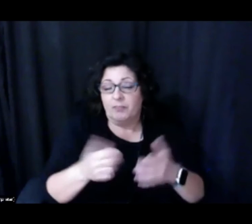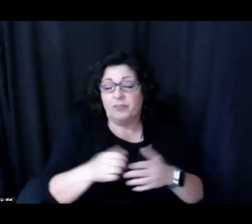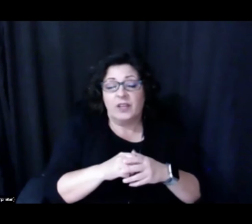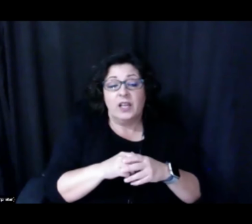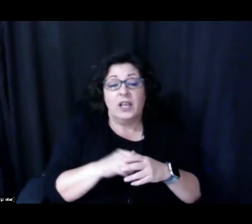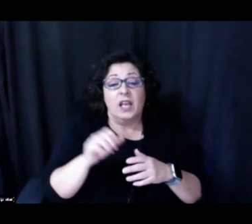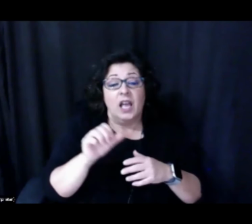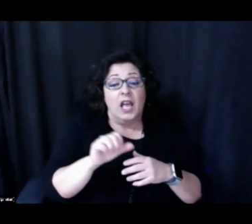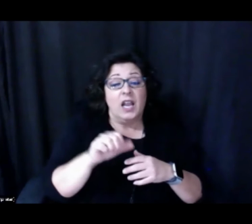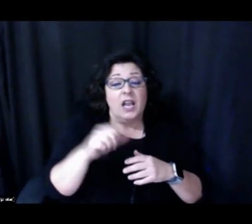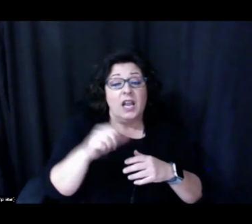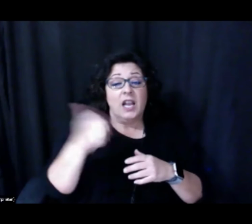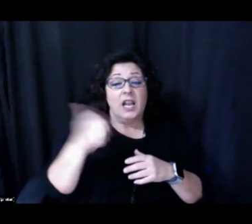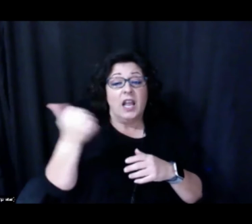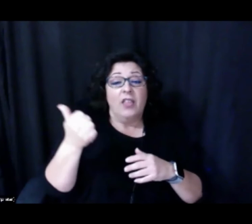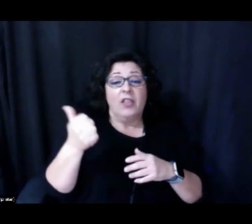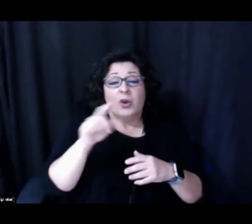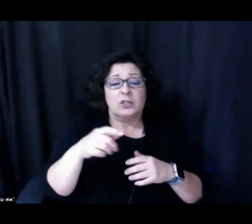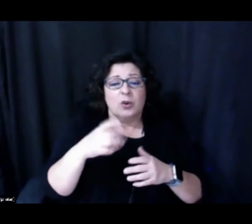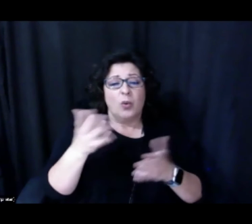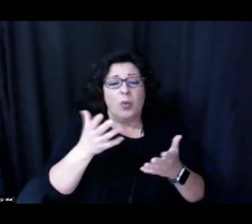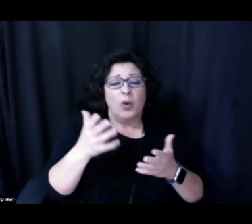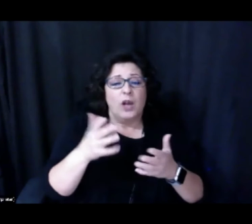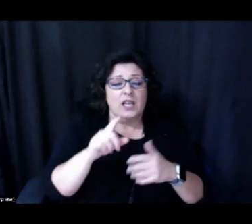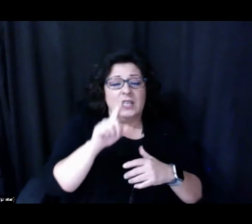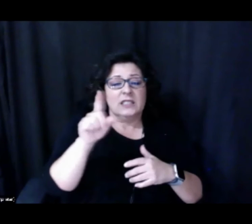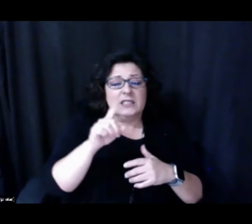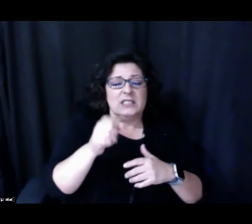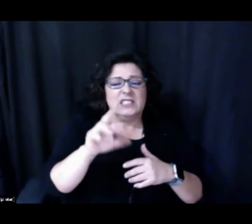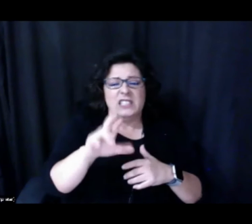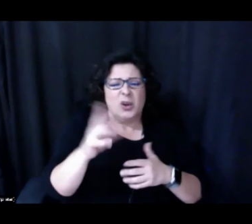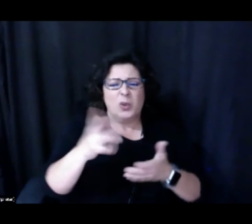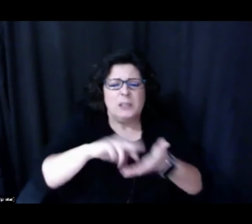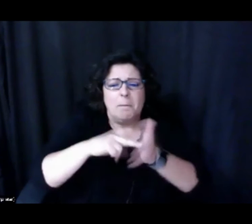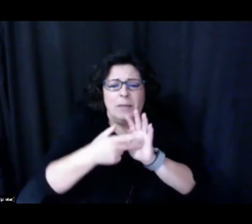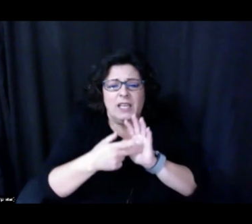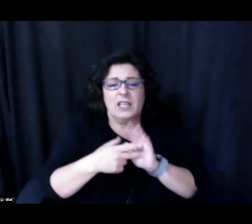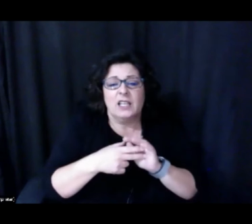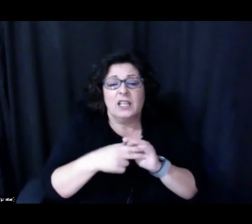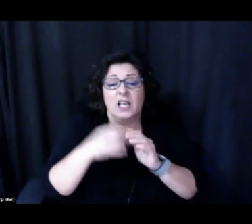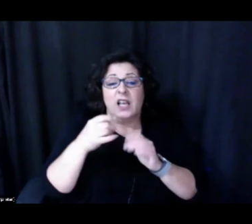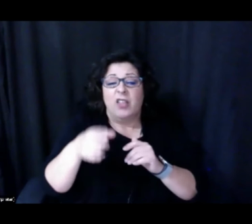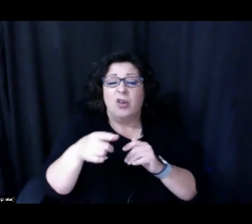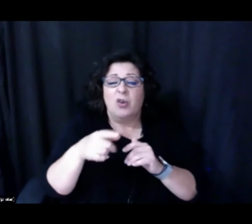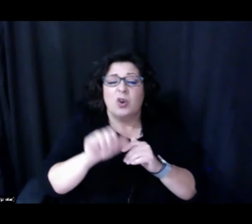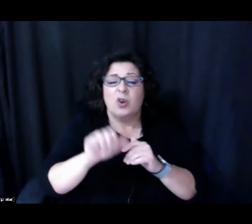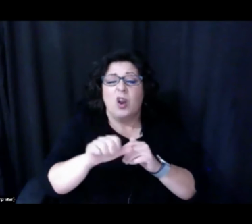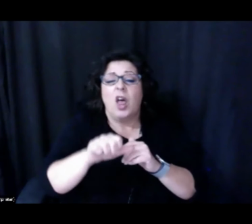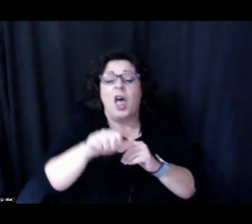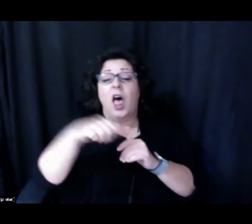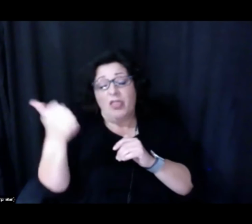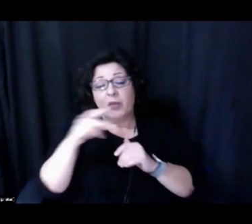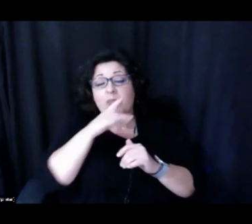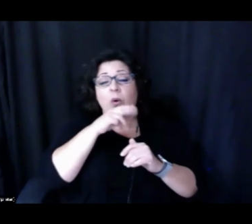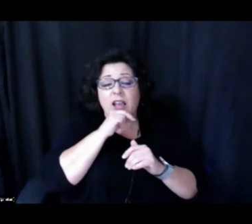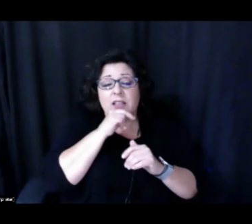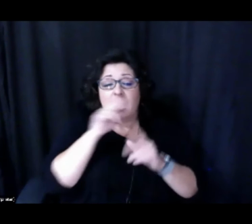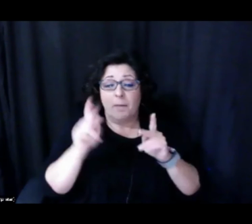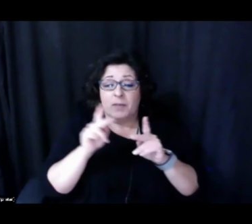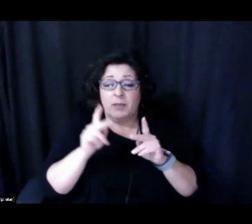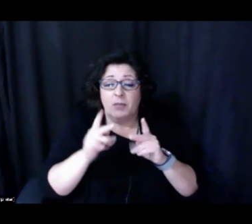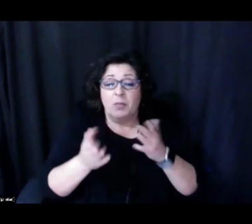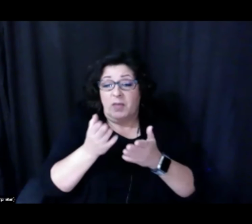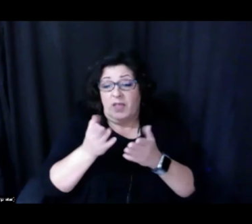Another question I'm seeing is, what is zir? So zir, so the last line, these are just other pronouns that people